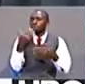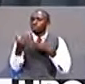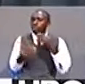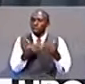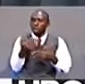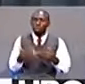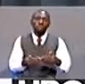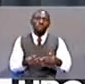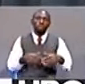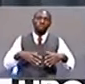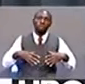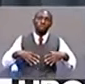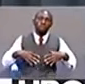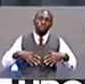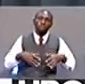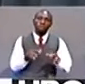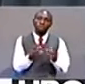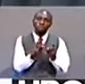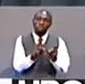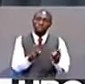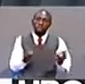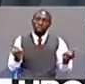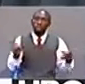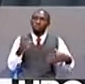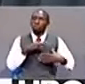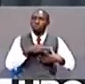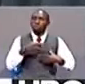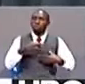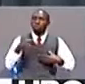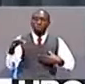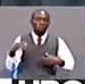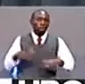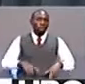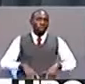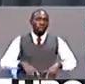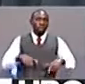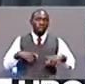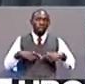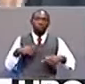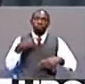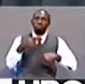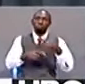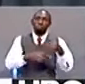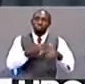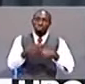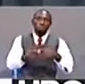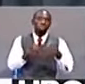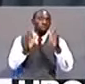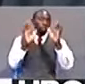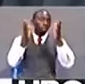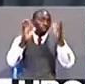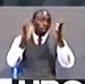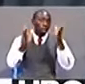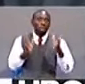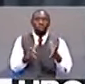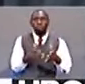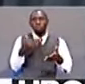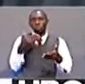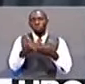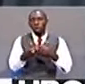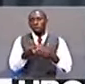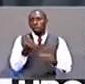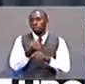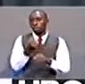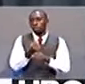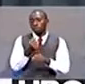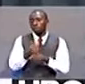continue to rest in peace and his light continue to shine so that men see the good work he has done and give glory to